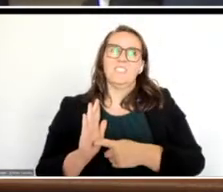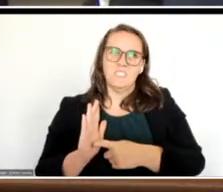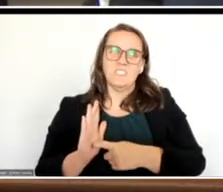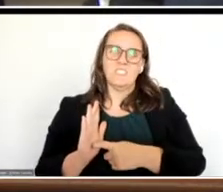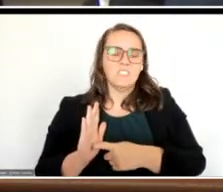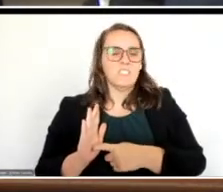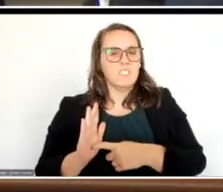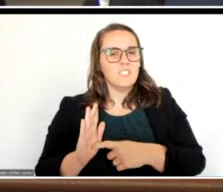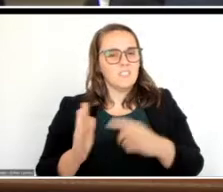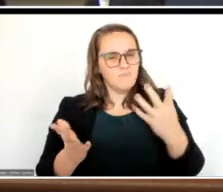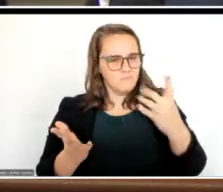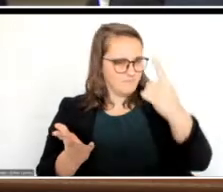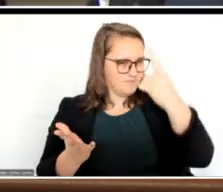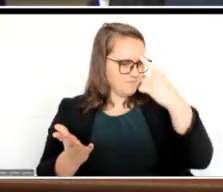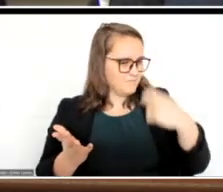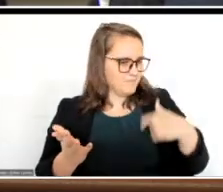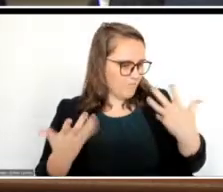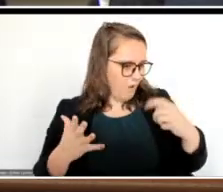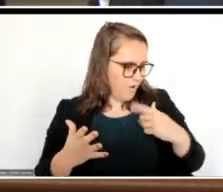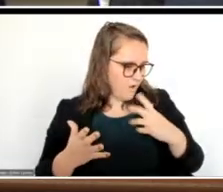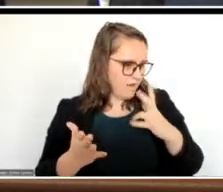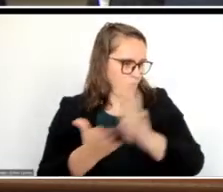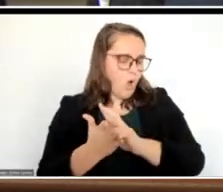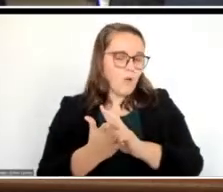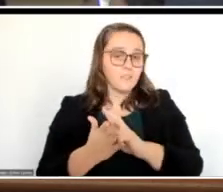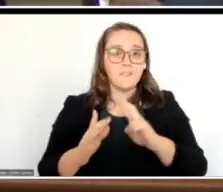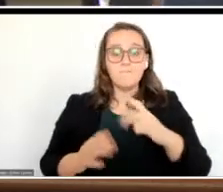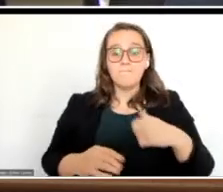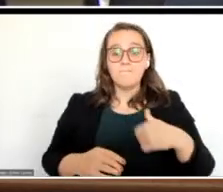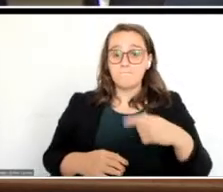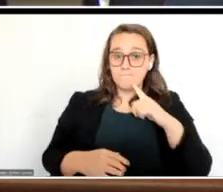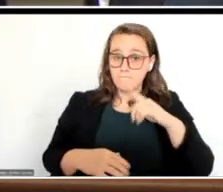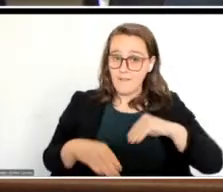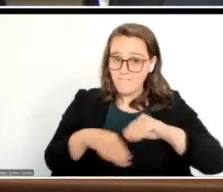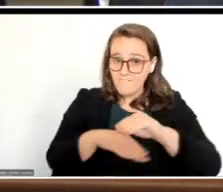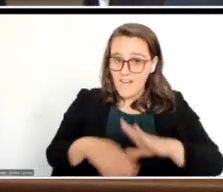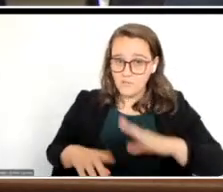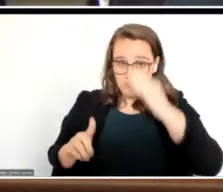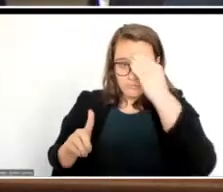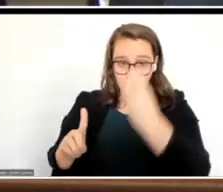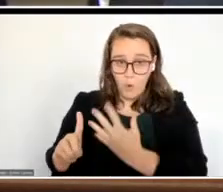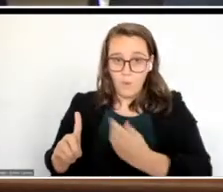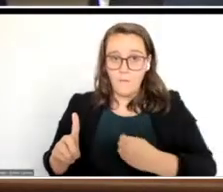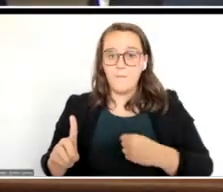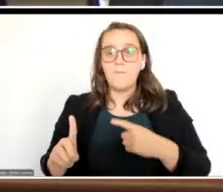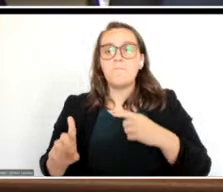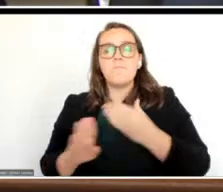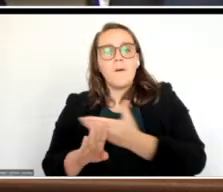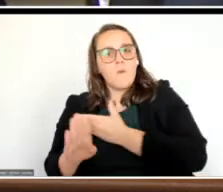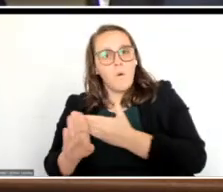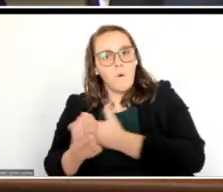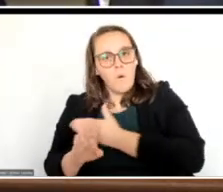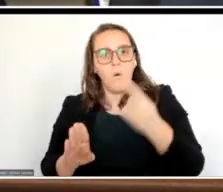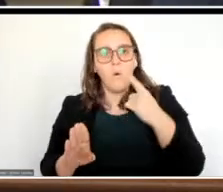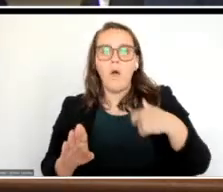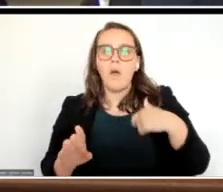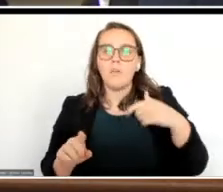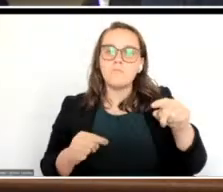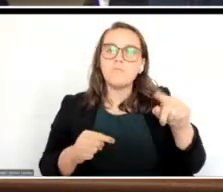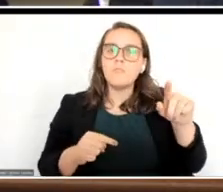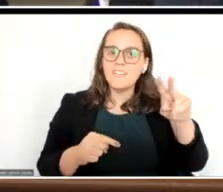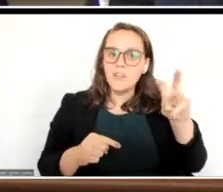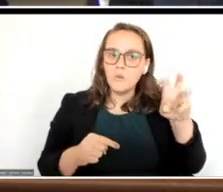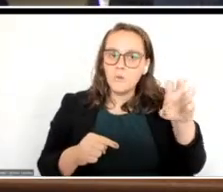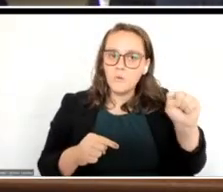that fact. Even before the networks called the race for President Biden on November 7th, his chances of pulling out a victory were